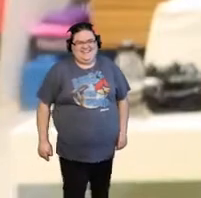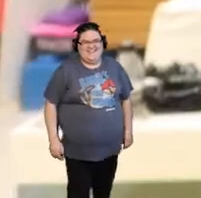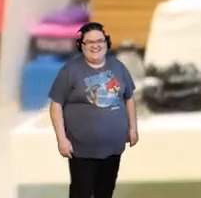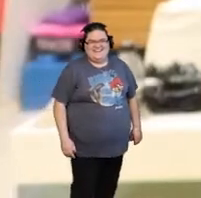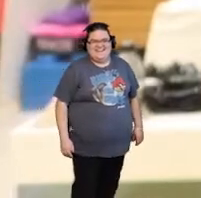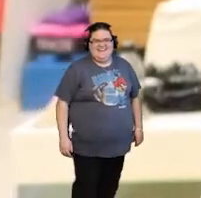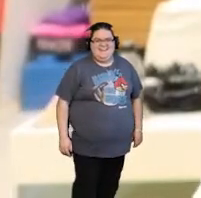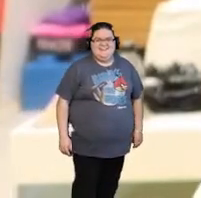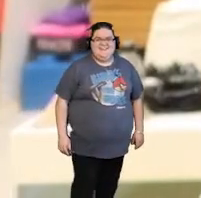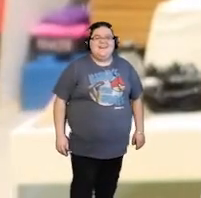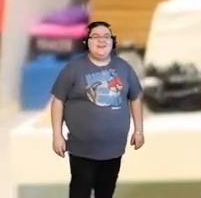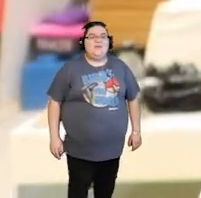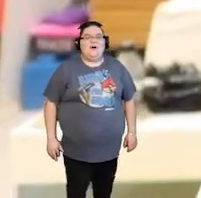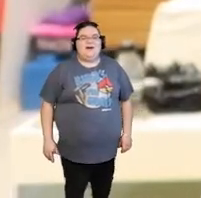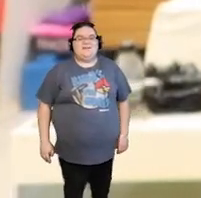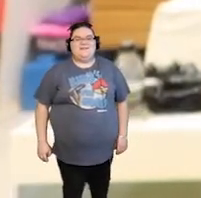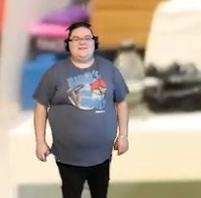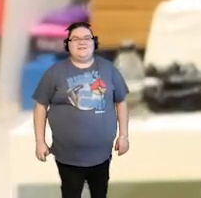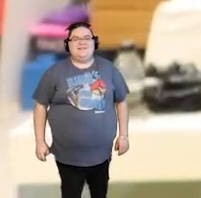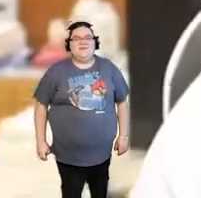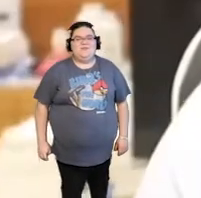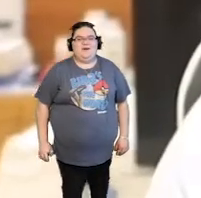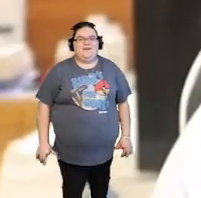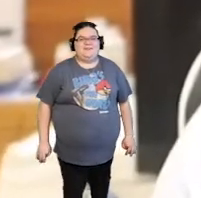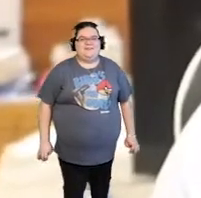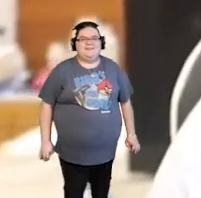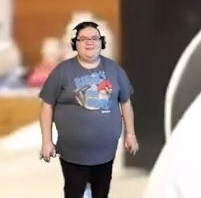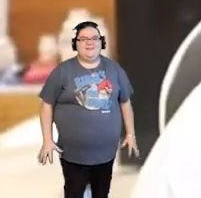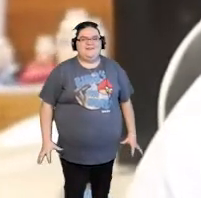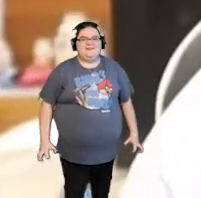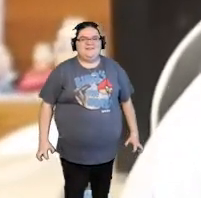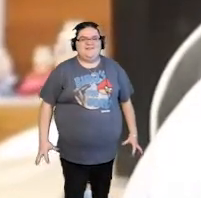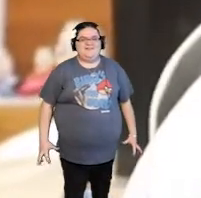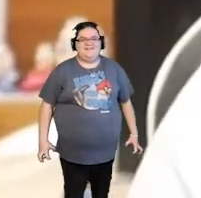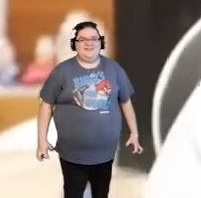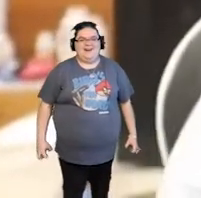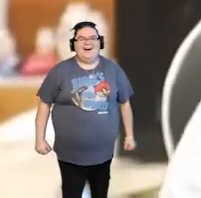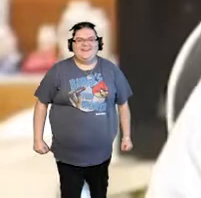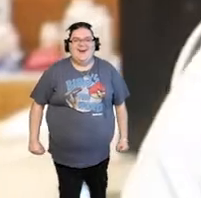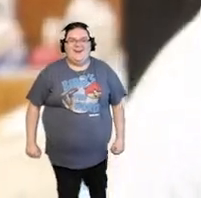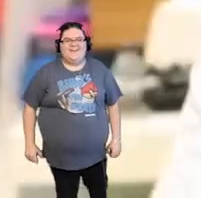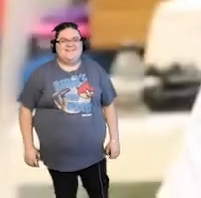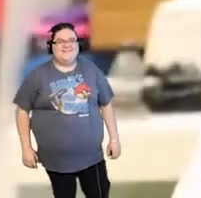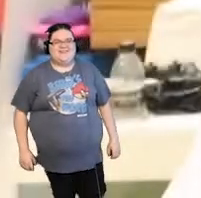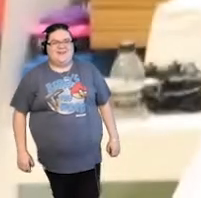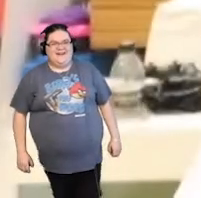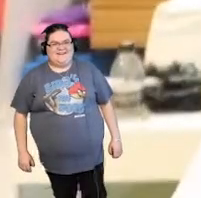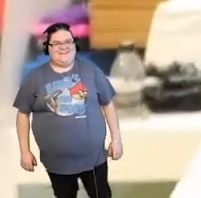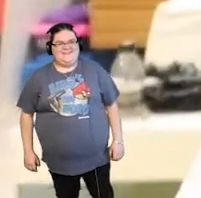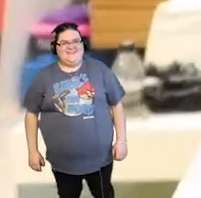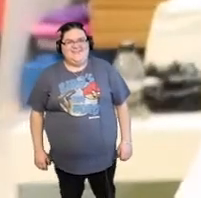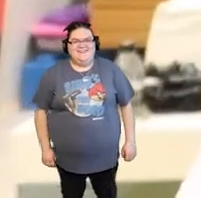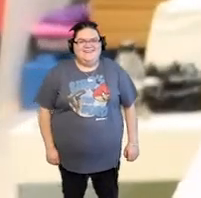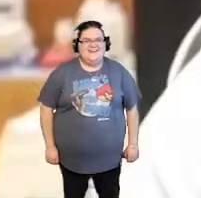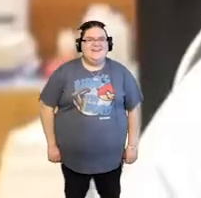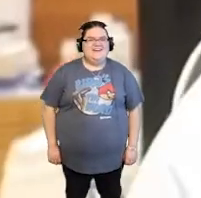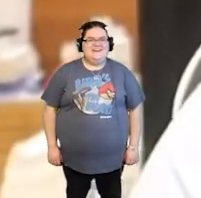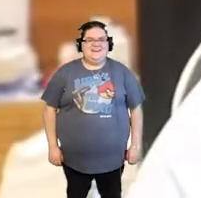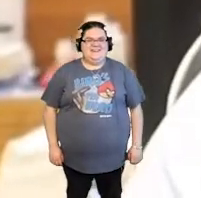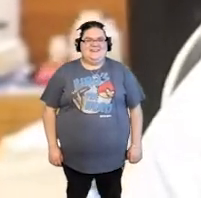king. He was an incredible imposter. He was. He was ruthless. I know. Man, it was killed great.